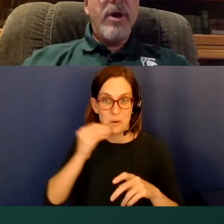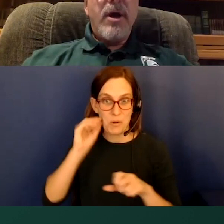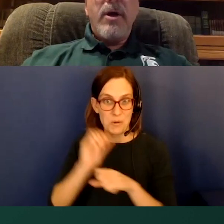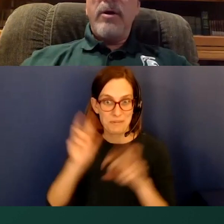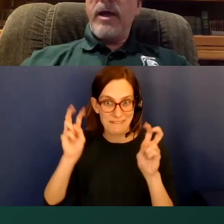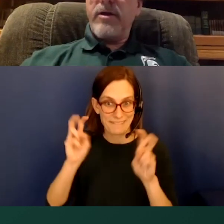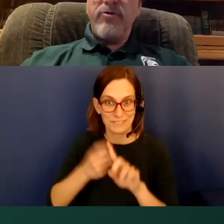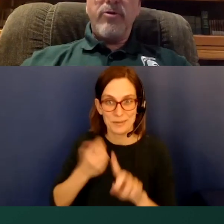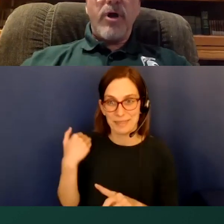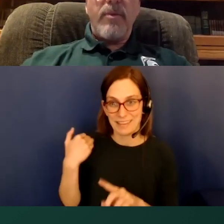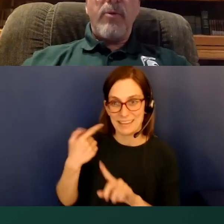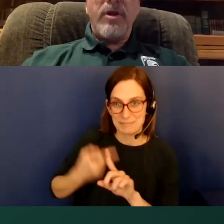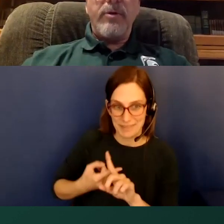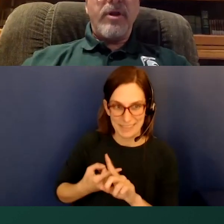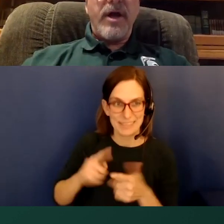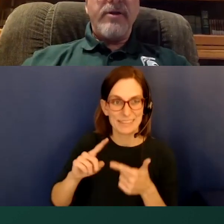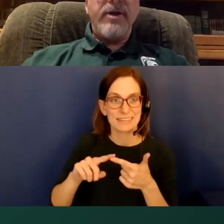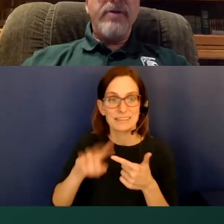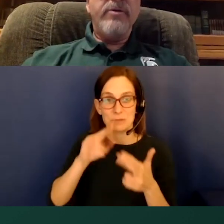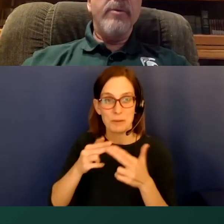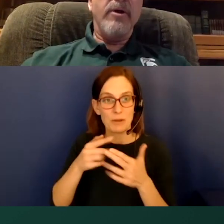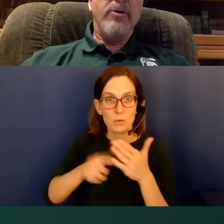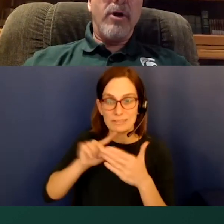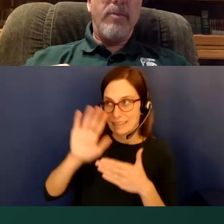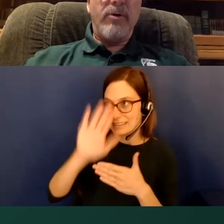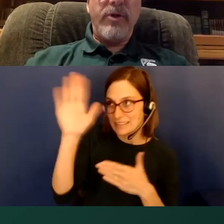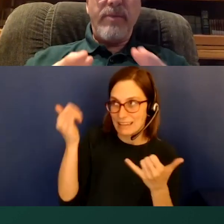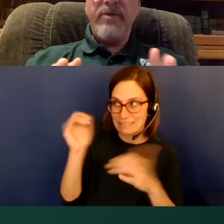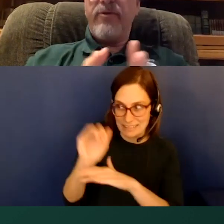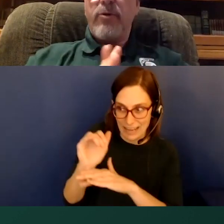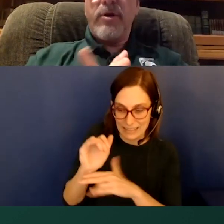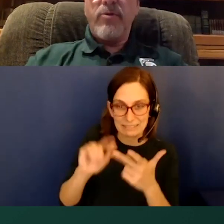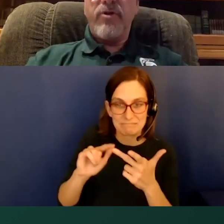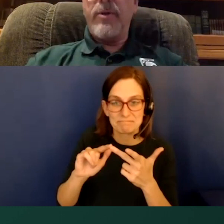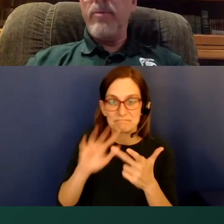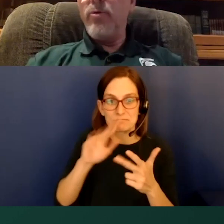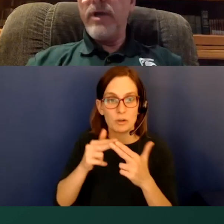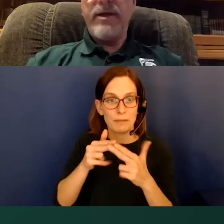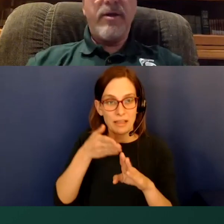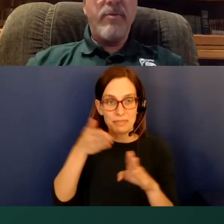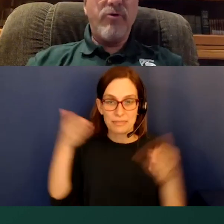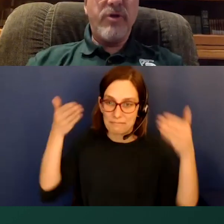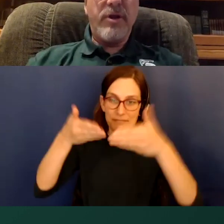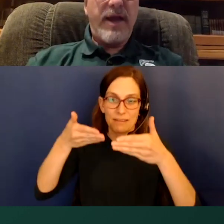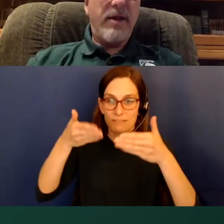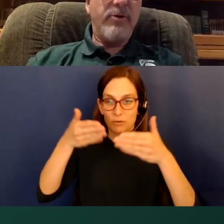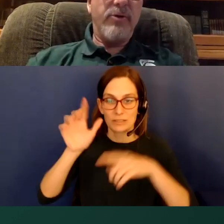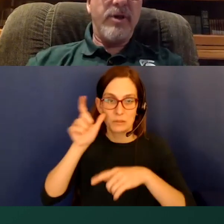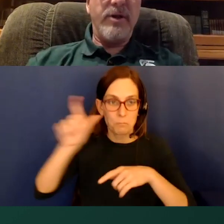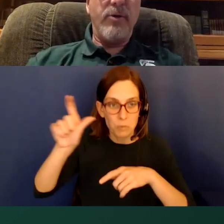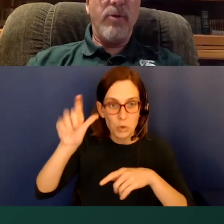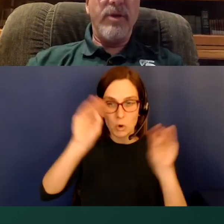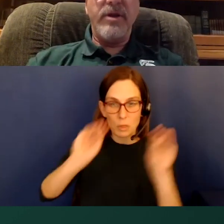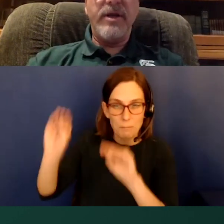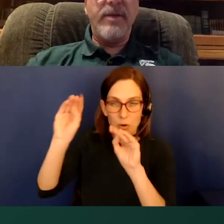month. As usual, talk about what's out in the sky tonight. We're going to talk about the main focus, which is the moon and its motions, calendars,